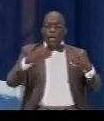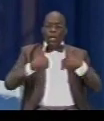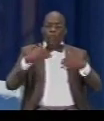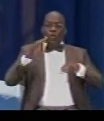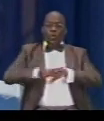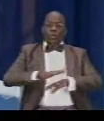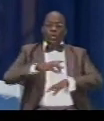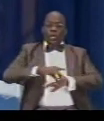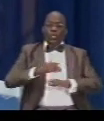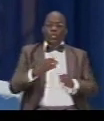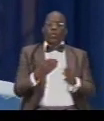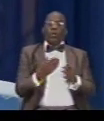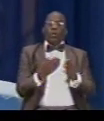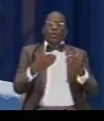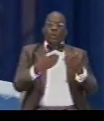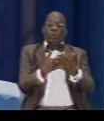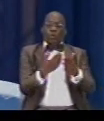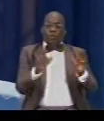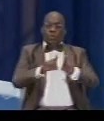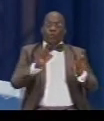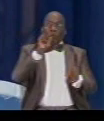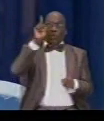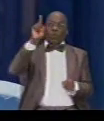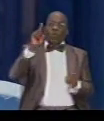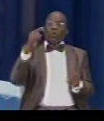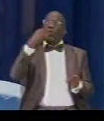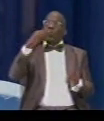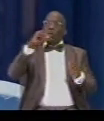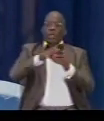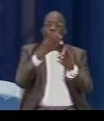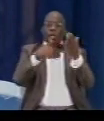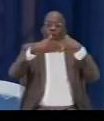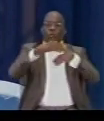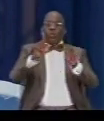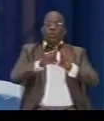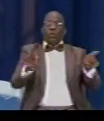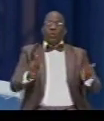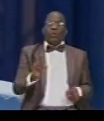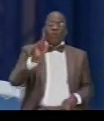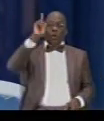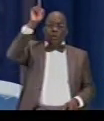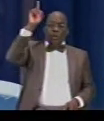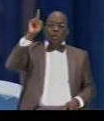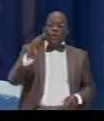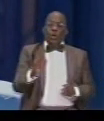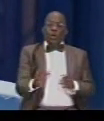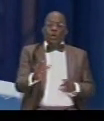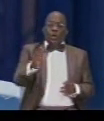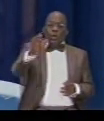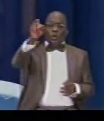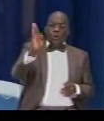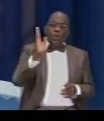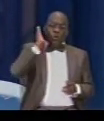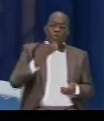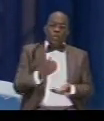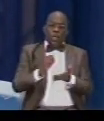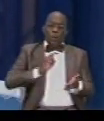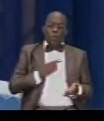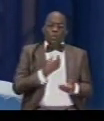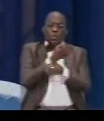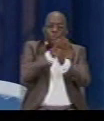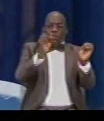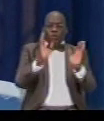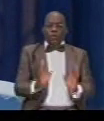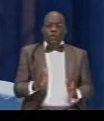in heaven but thee? The Lord will help us. Savior, Savior, hear my